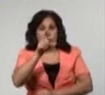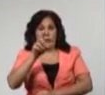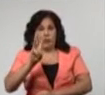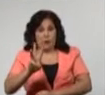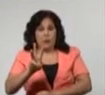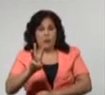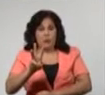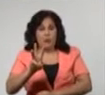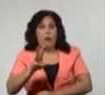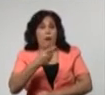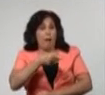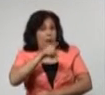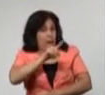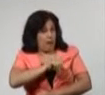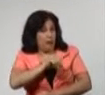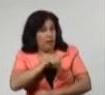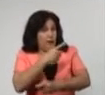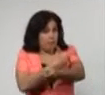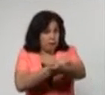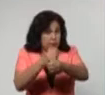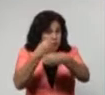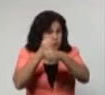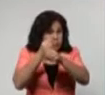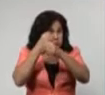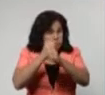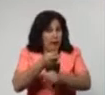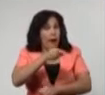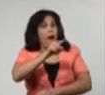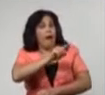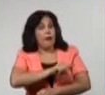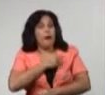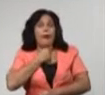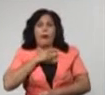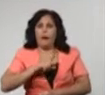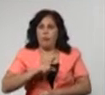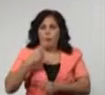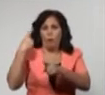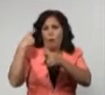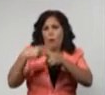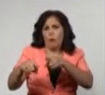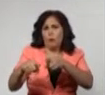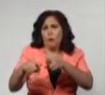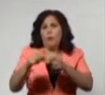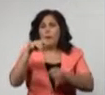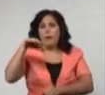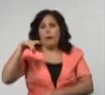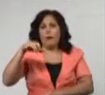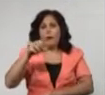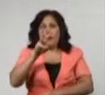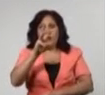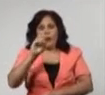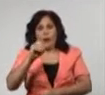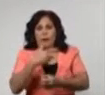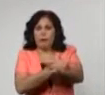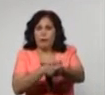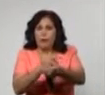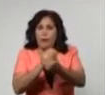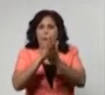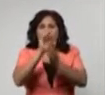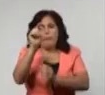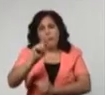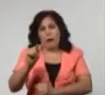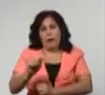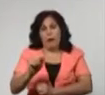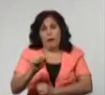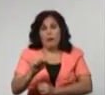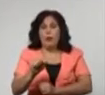day. As we've done before, and we want to clarify this because there are some who